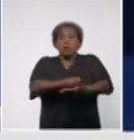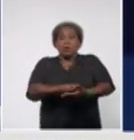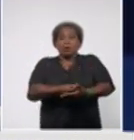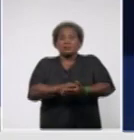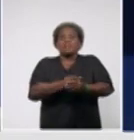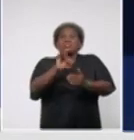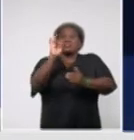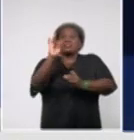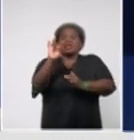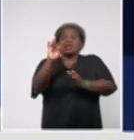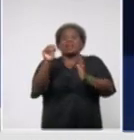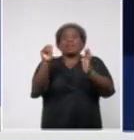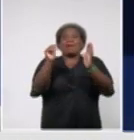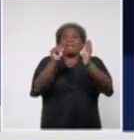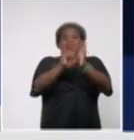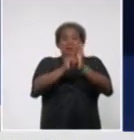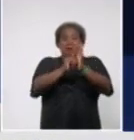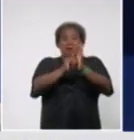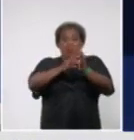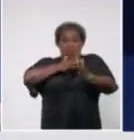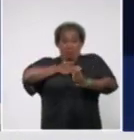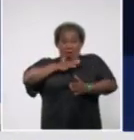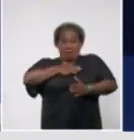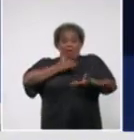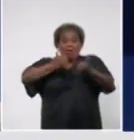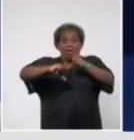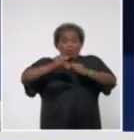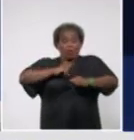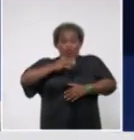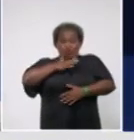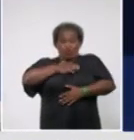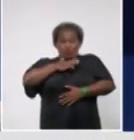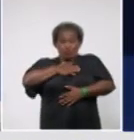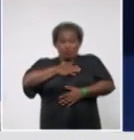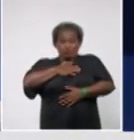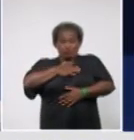cases. Still quite a high number.